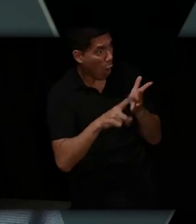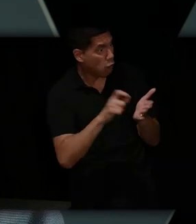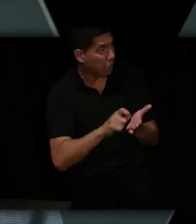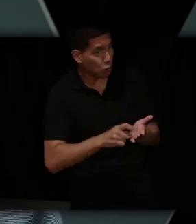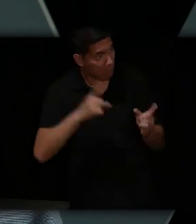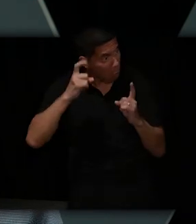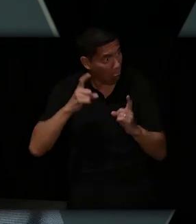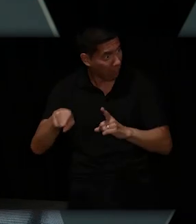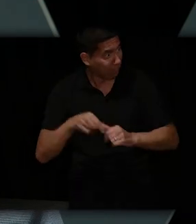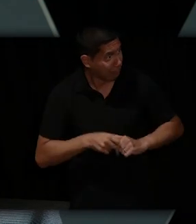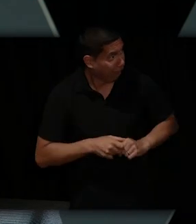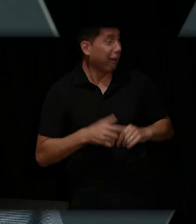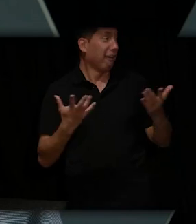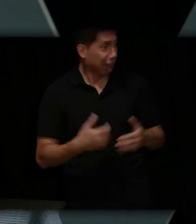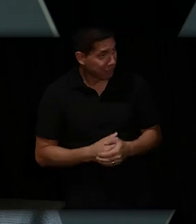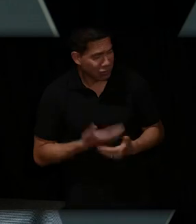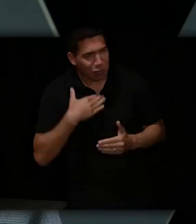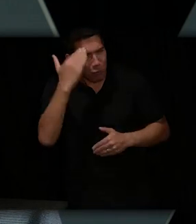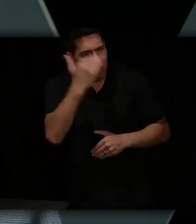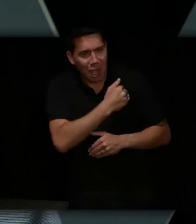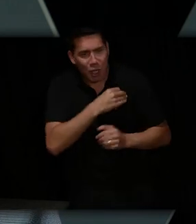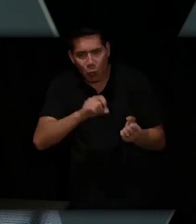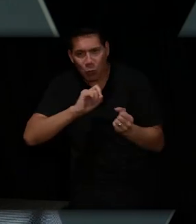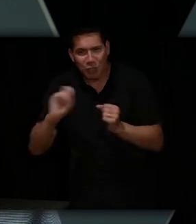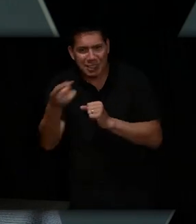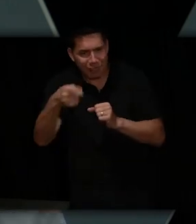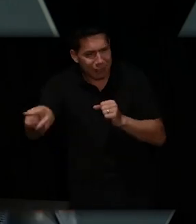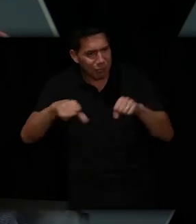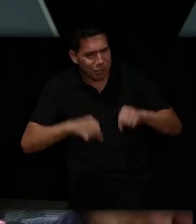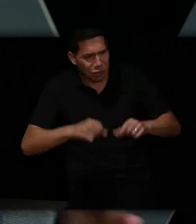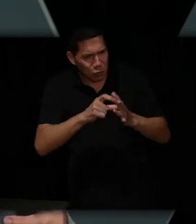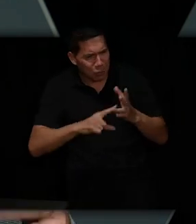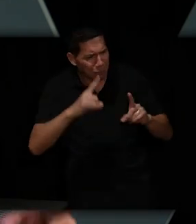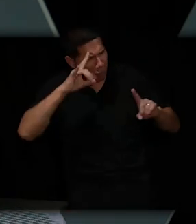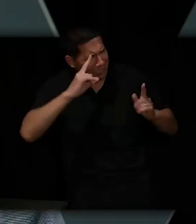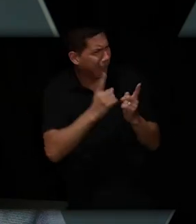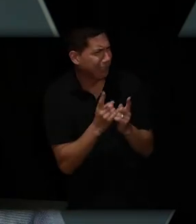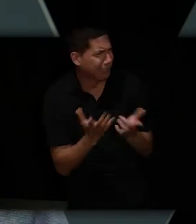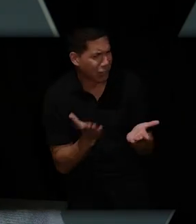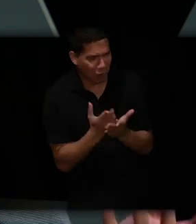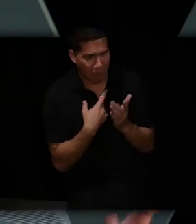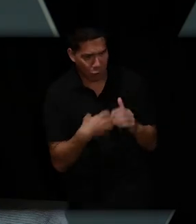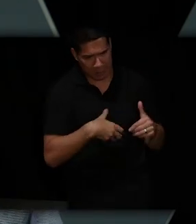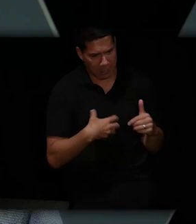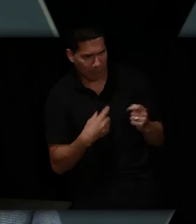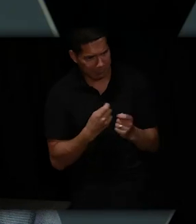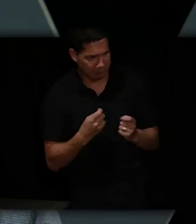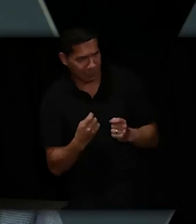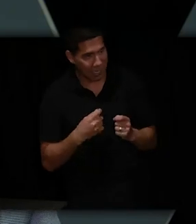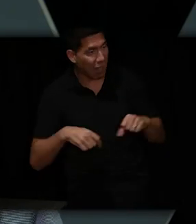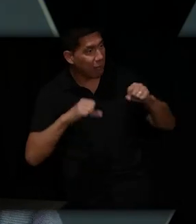that we sent the president to do some crazy stuff, and you just have to sort of adapt and be nimble, and the president can always pull it off, and